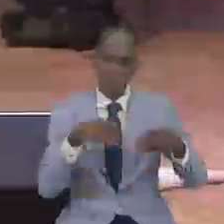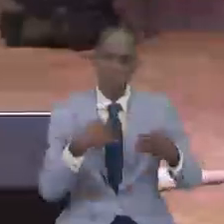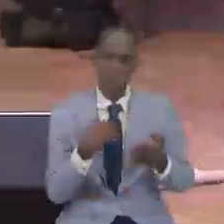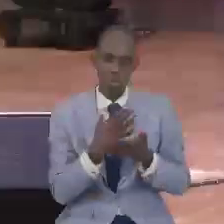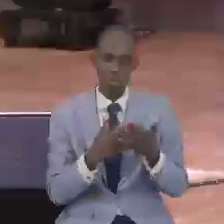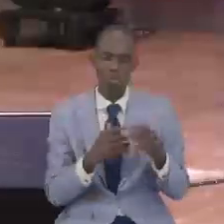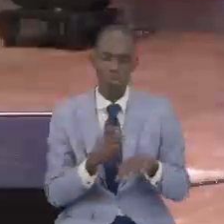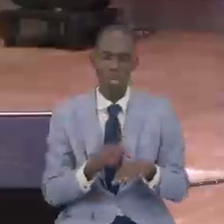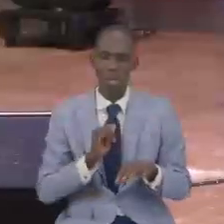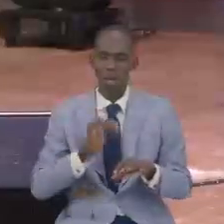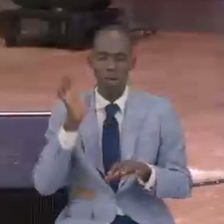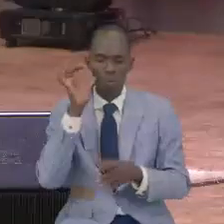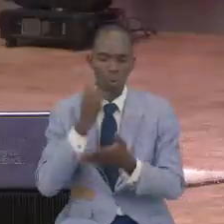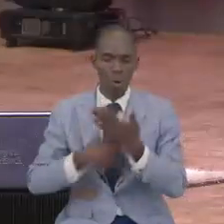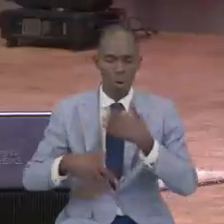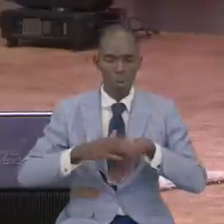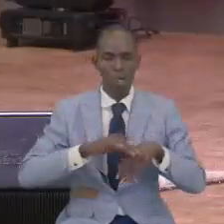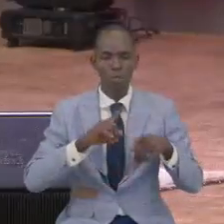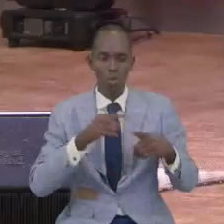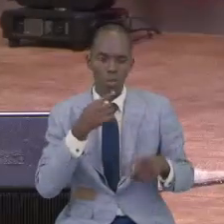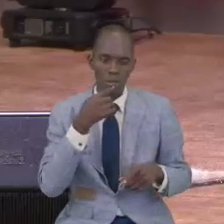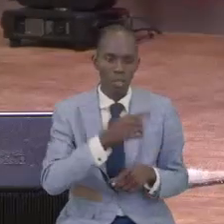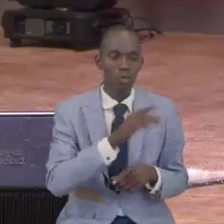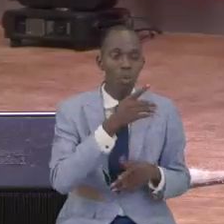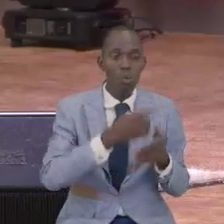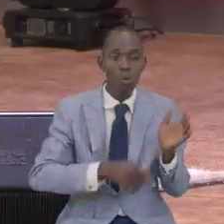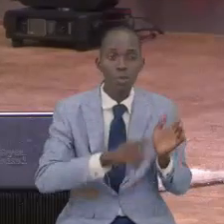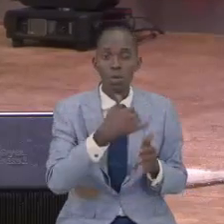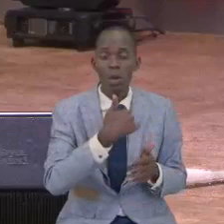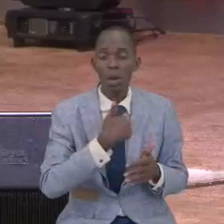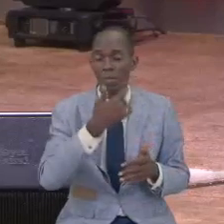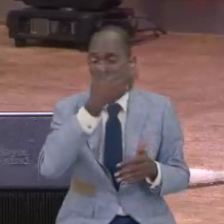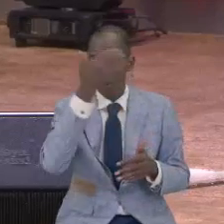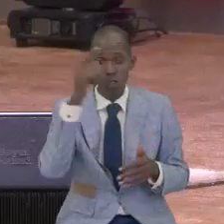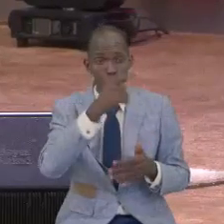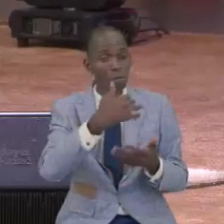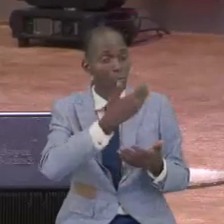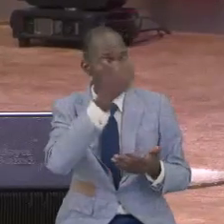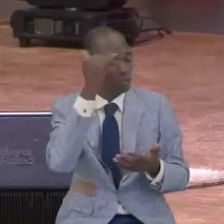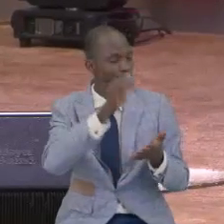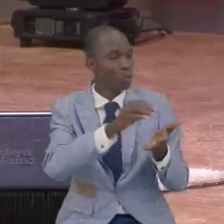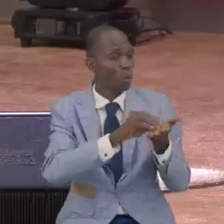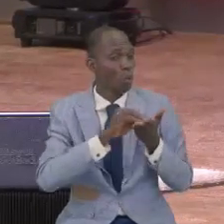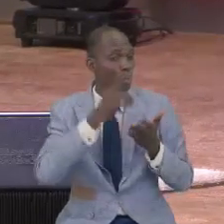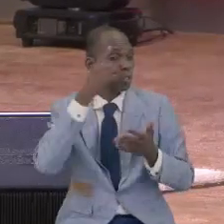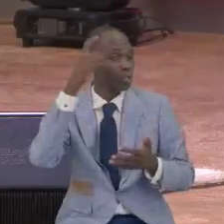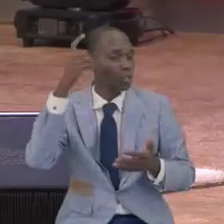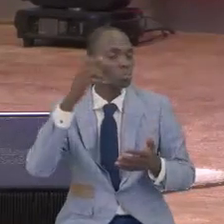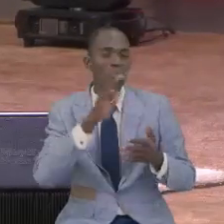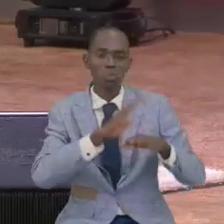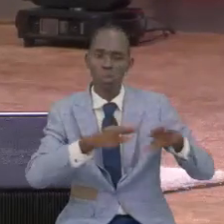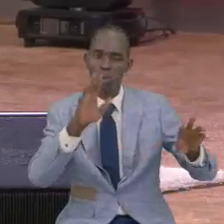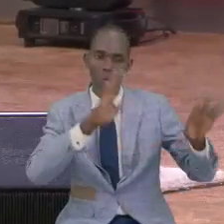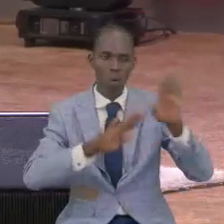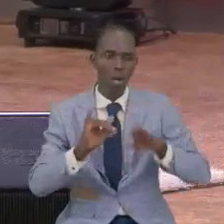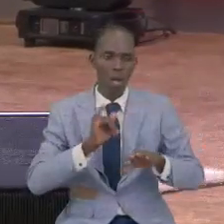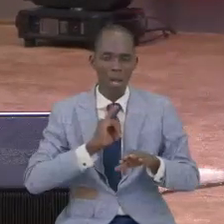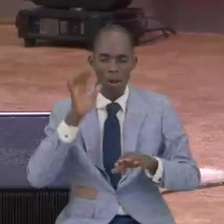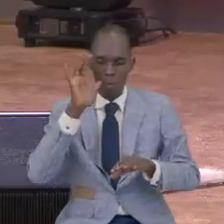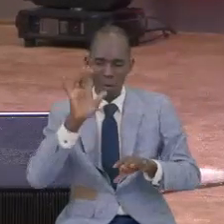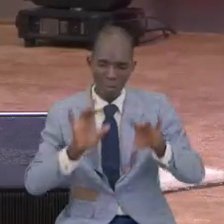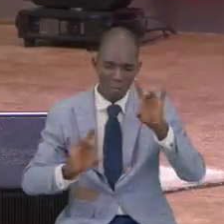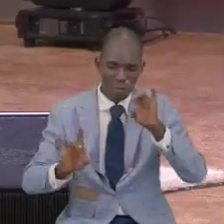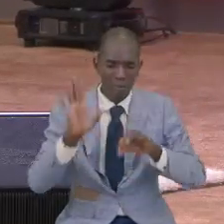and tell you that thing you have forgotten. You forgot your own dream. I'll dig it out for you. That man